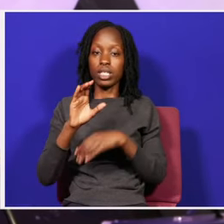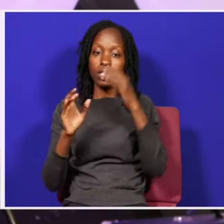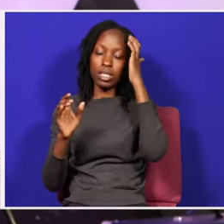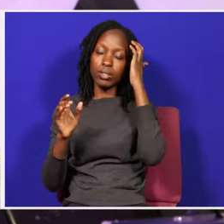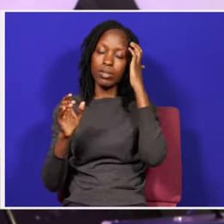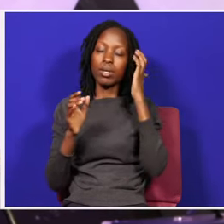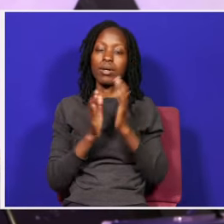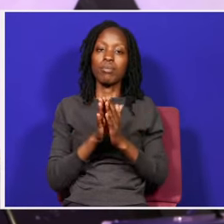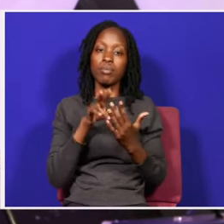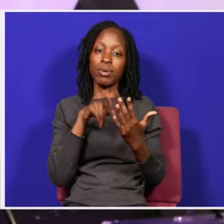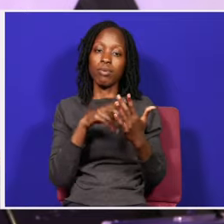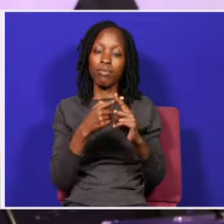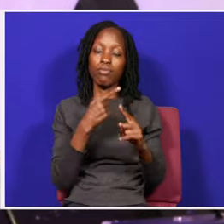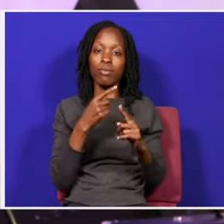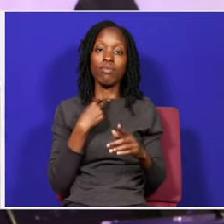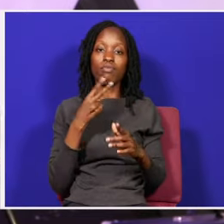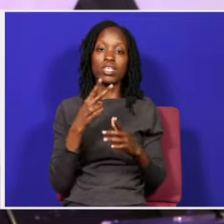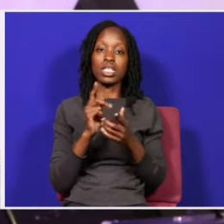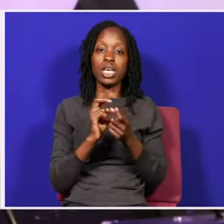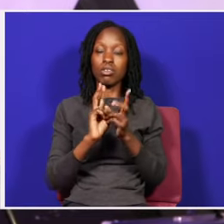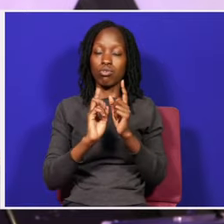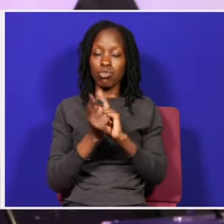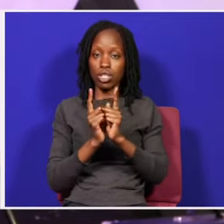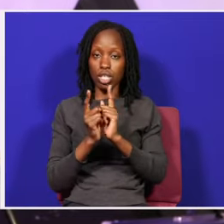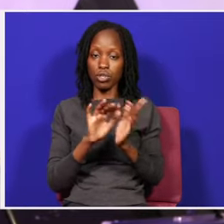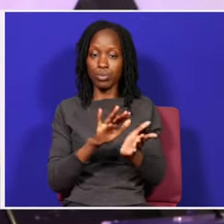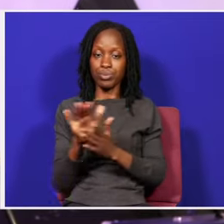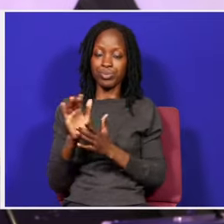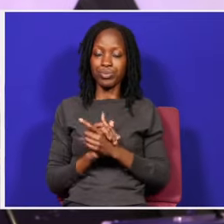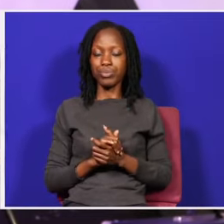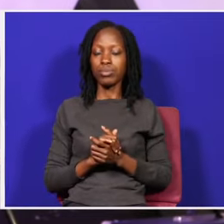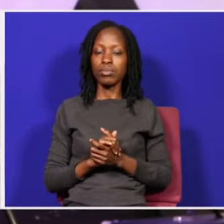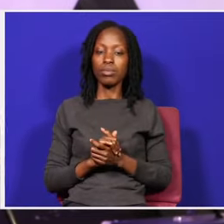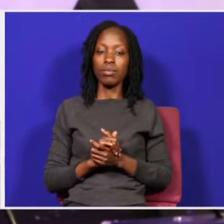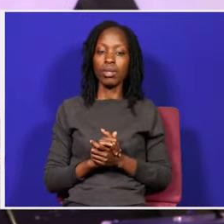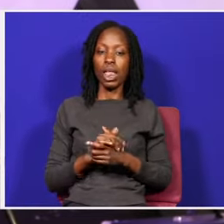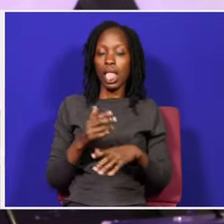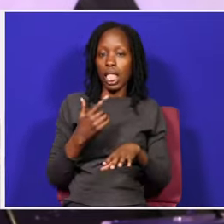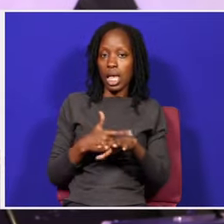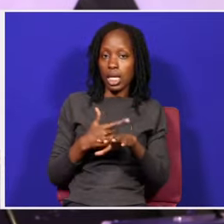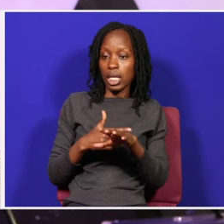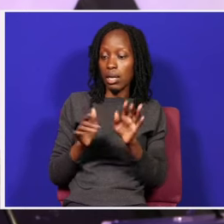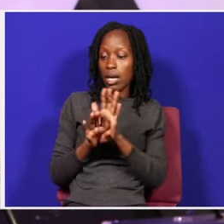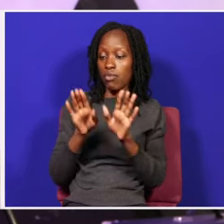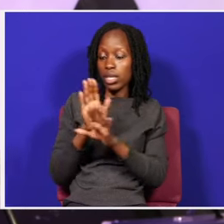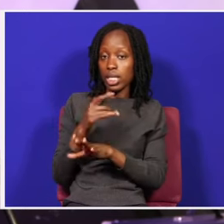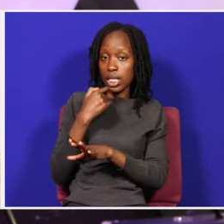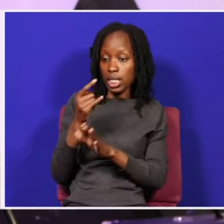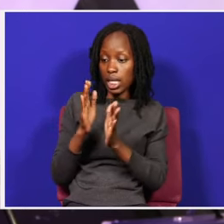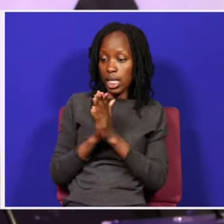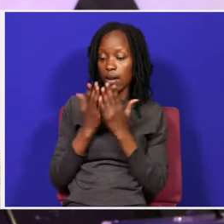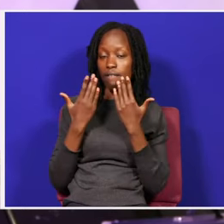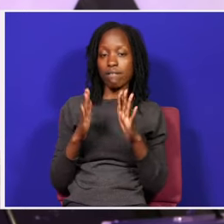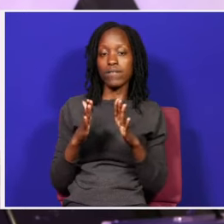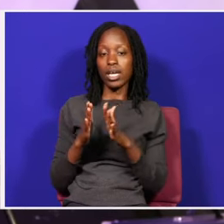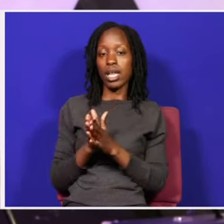Ecclesiastes. And I'm reading from the Voice Translation. And when all is said and done, here